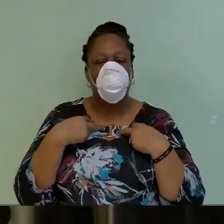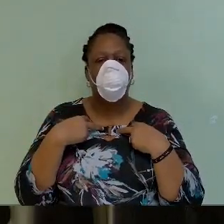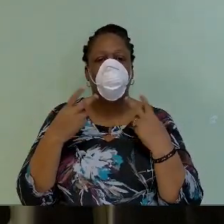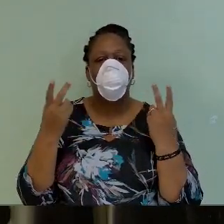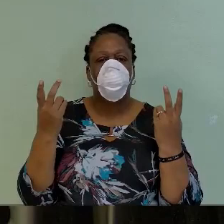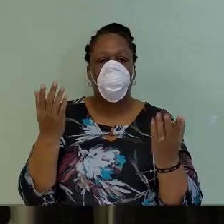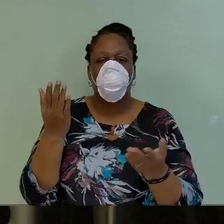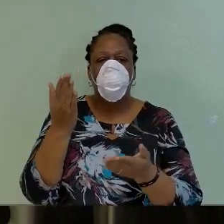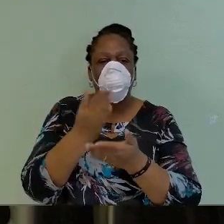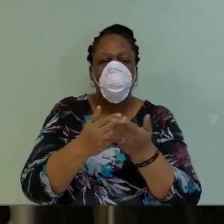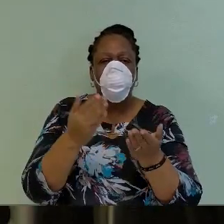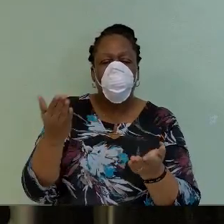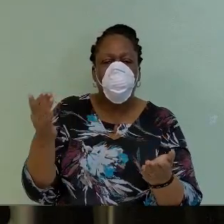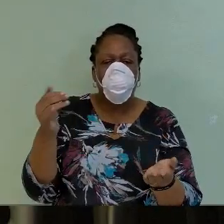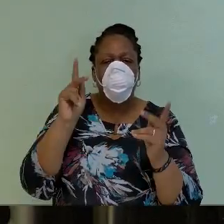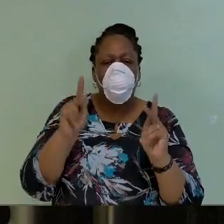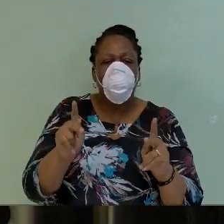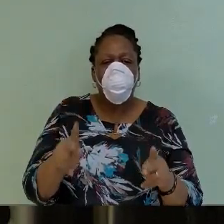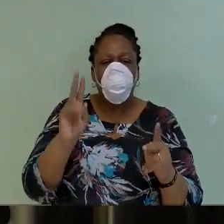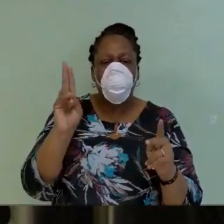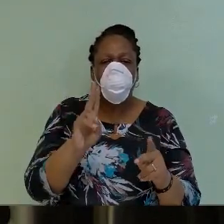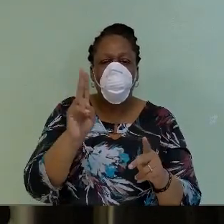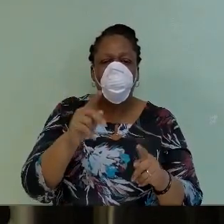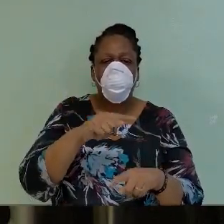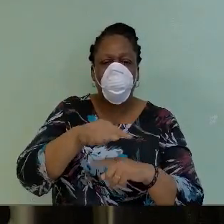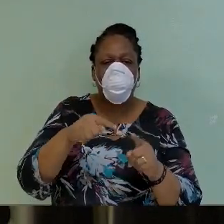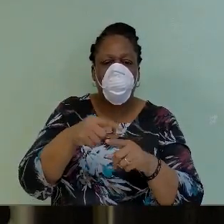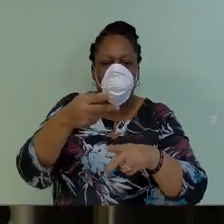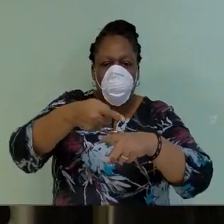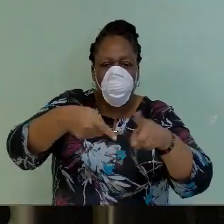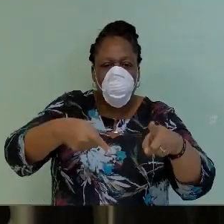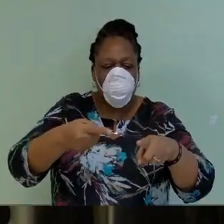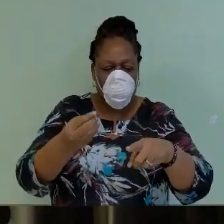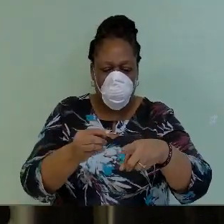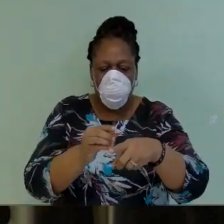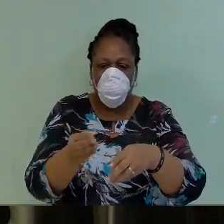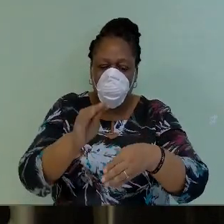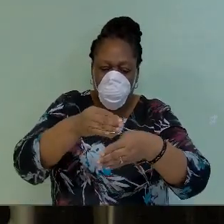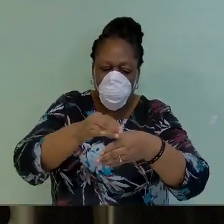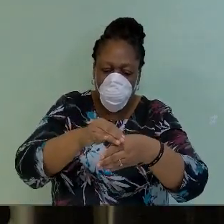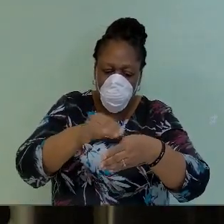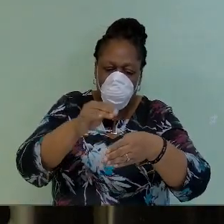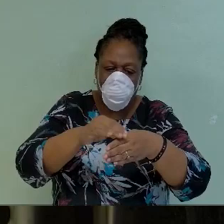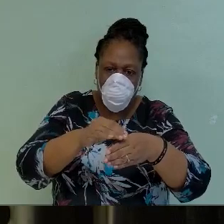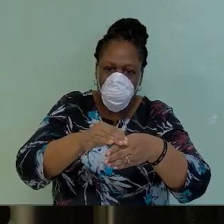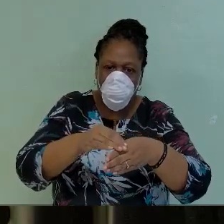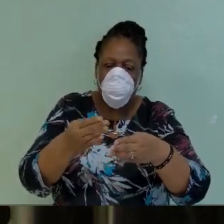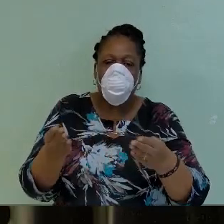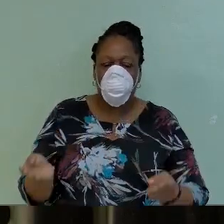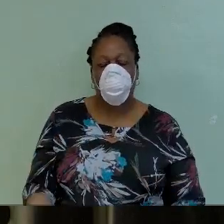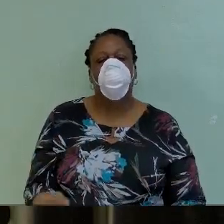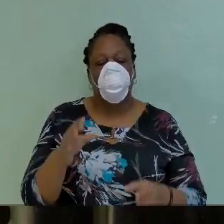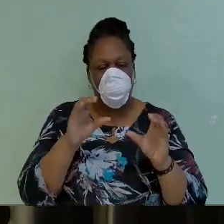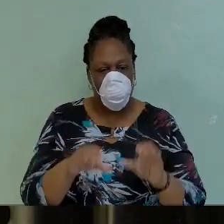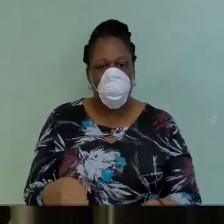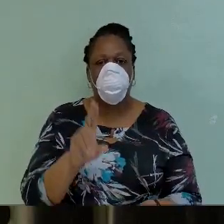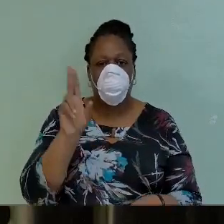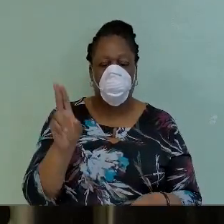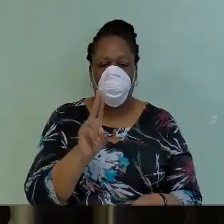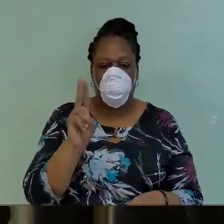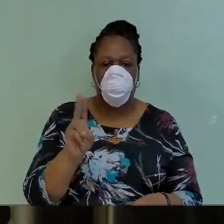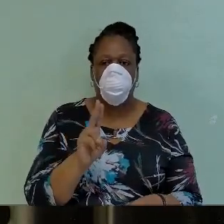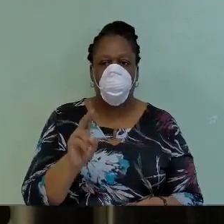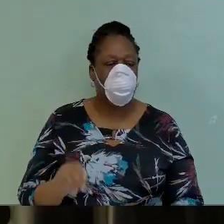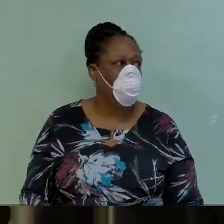bath beside, let's say, in the kitchen faucet or a faucet inside the bathroom, and you can